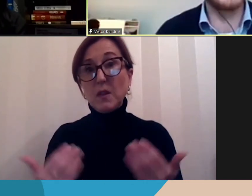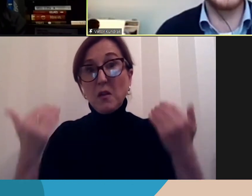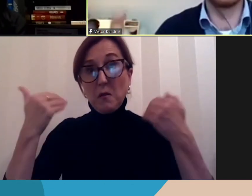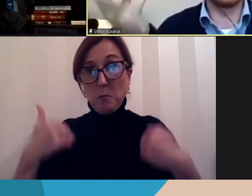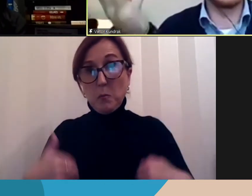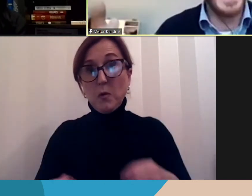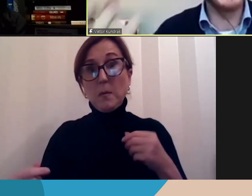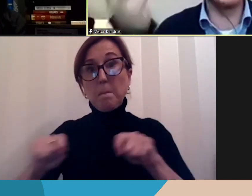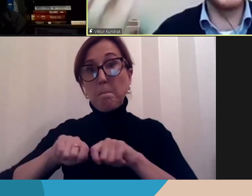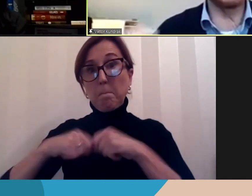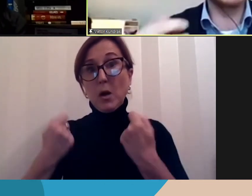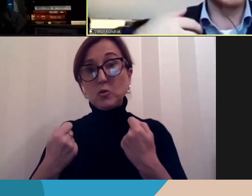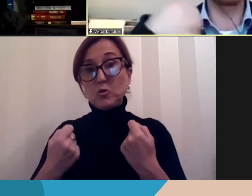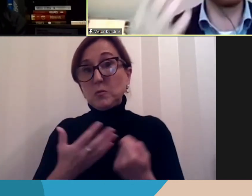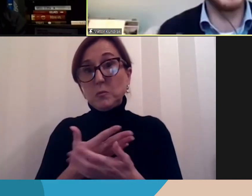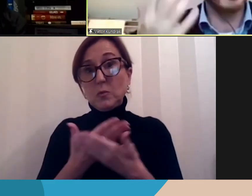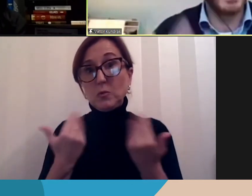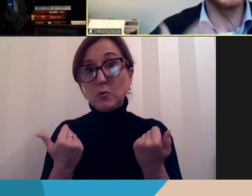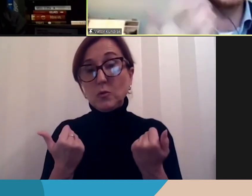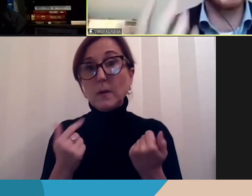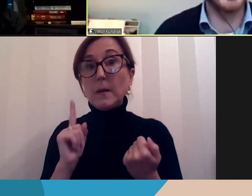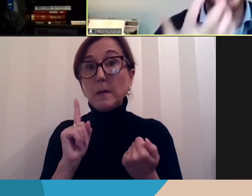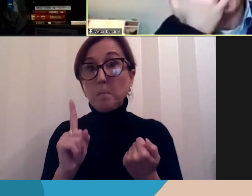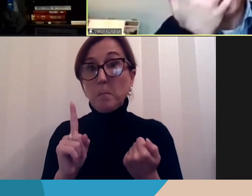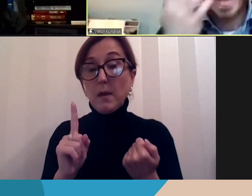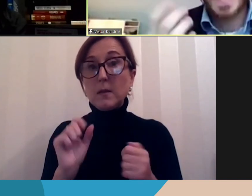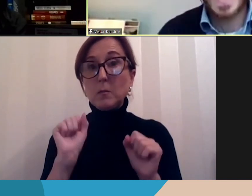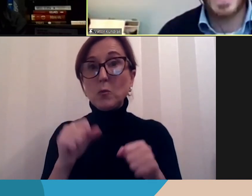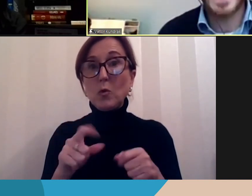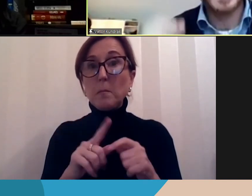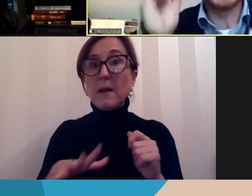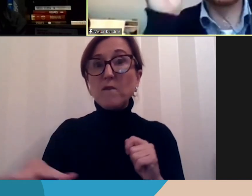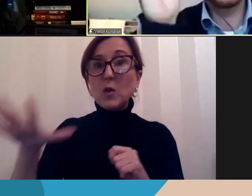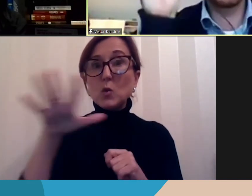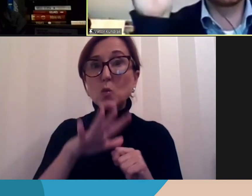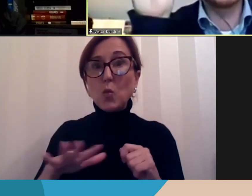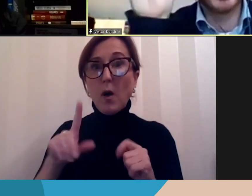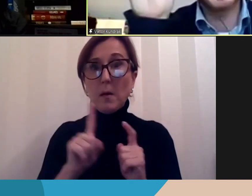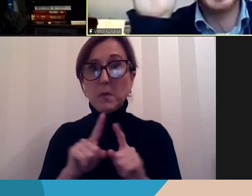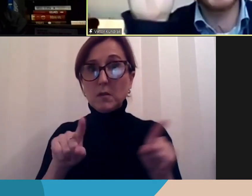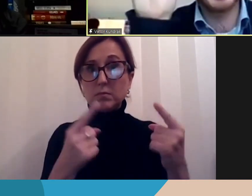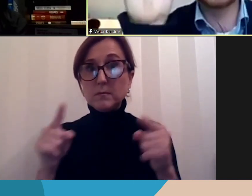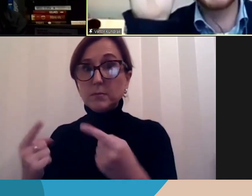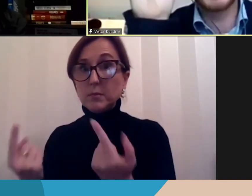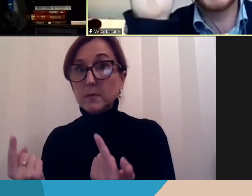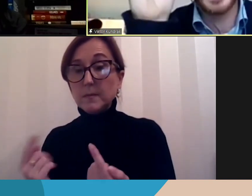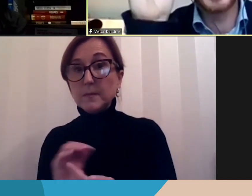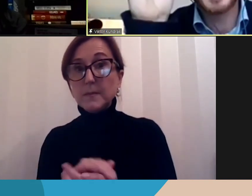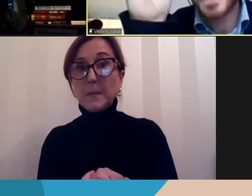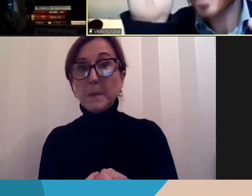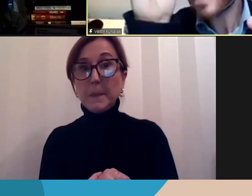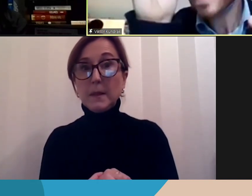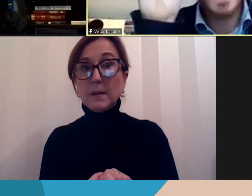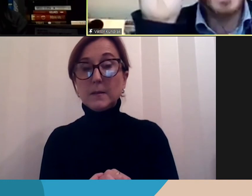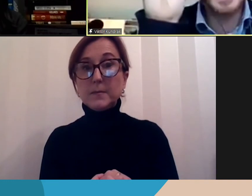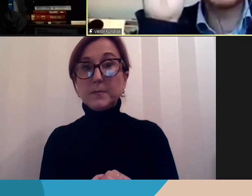of a victim. Therefore, again, the victim was excluded of all the support necessary. And the Constitutional Court said one important